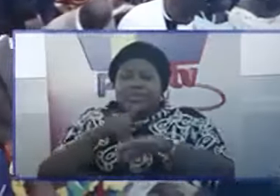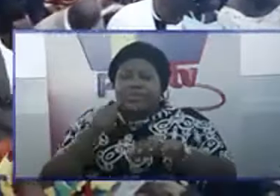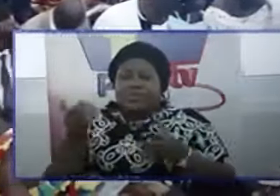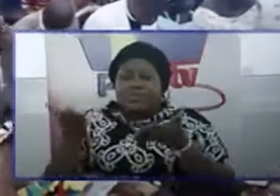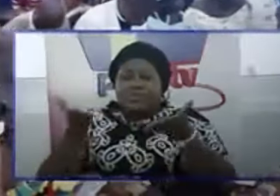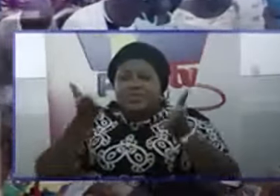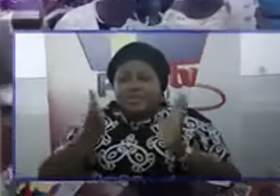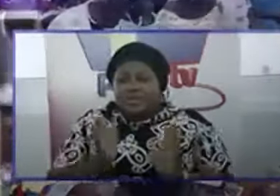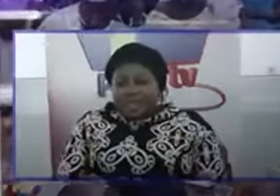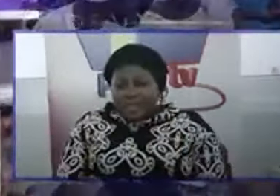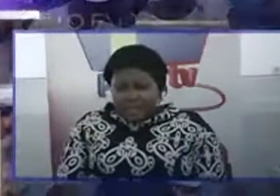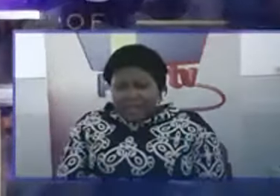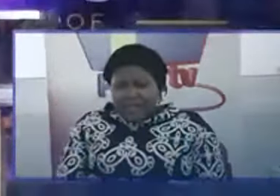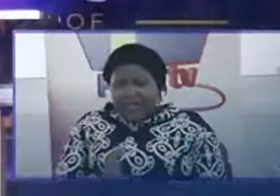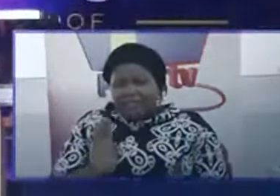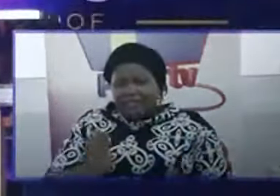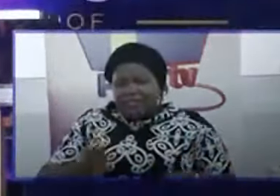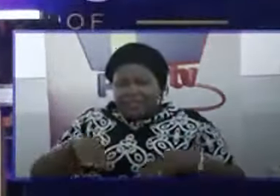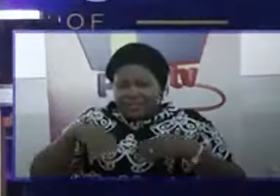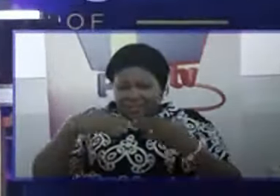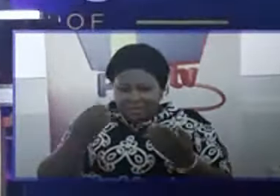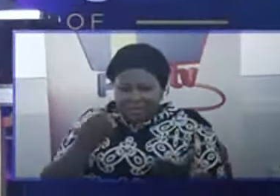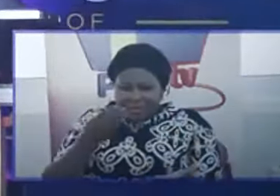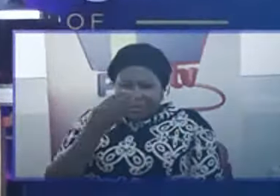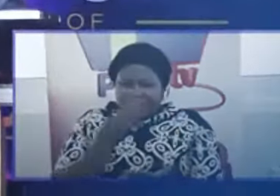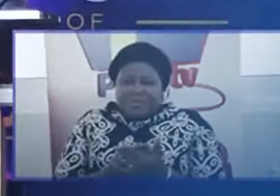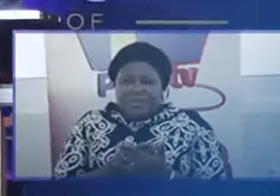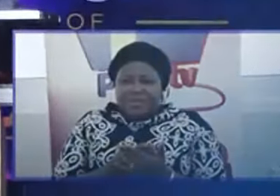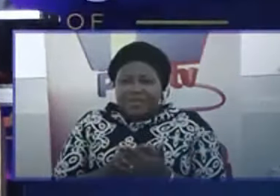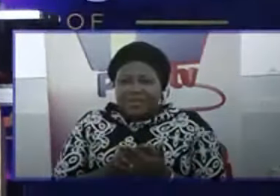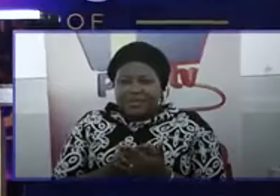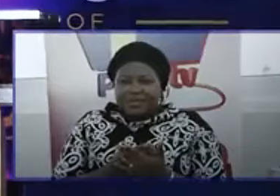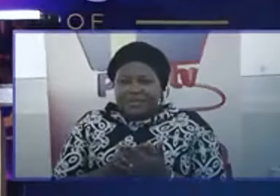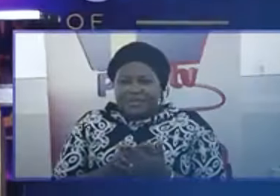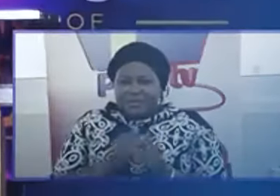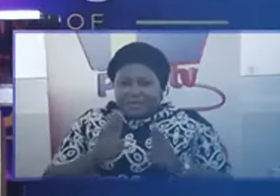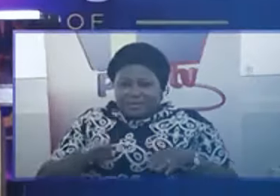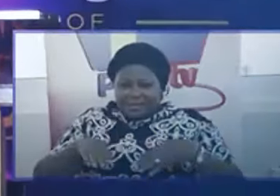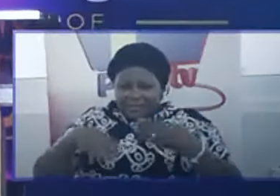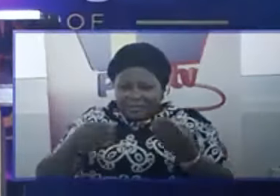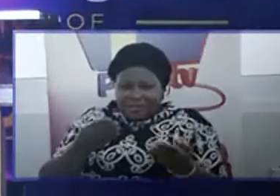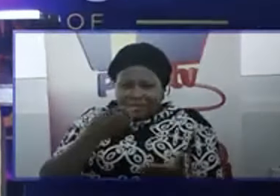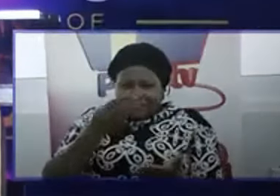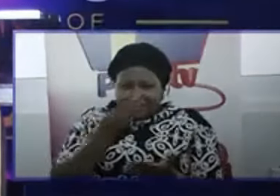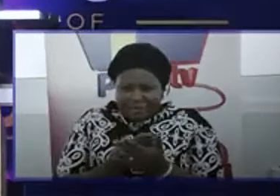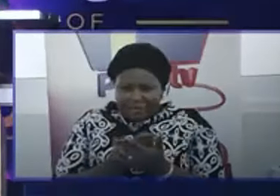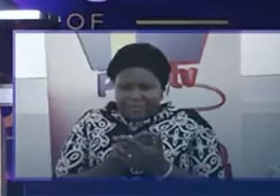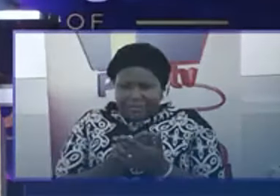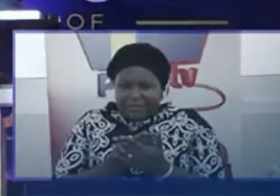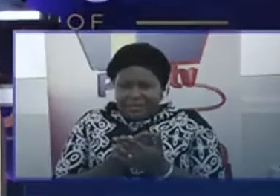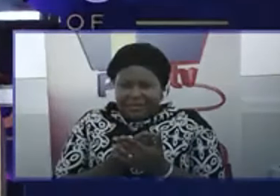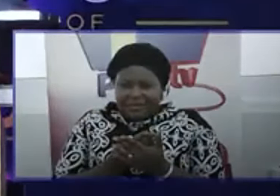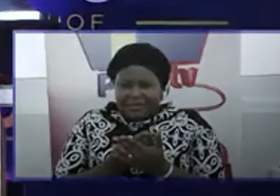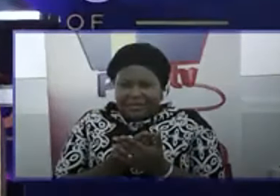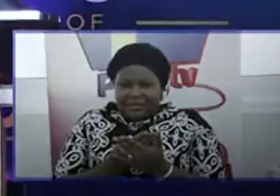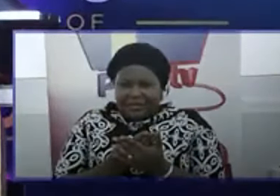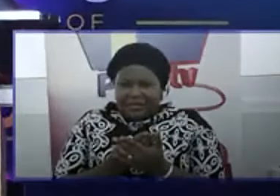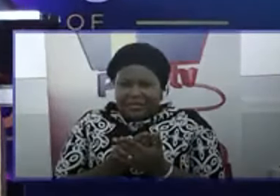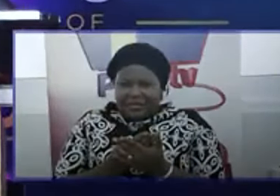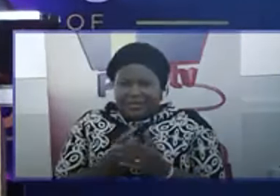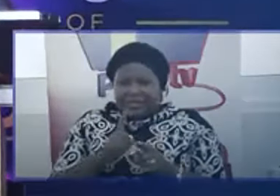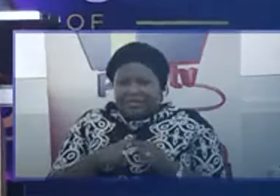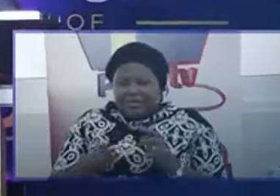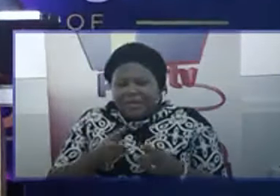gave them talents of money or talent. Talents of money or talent those days were units of